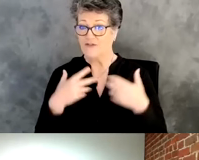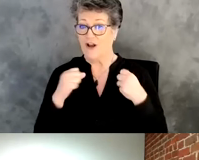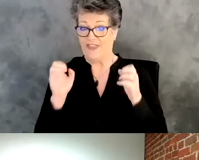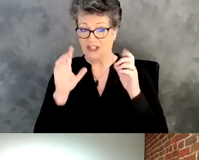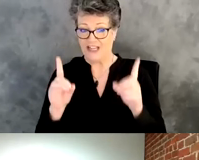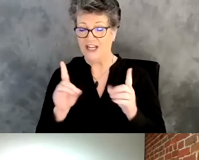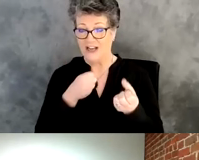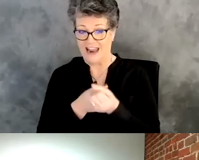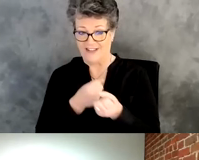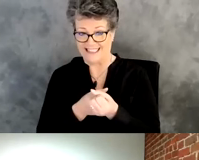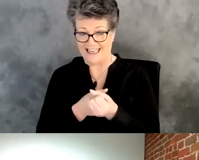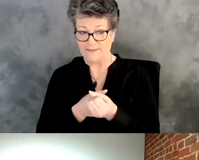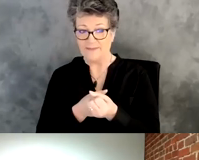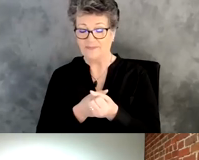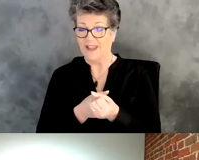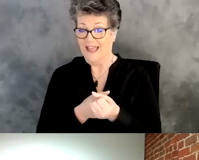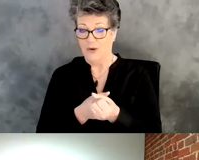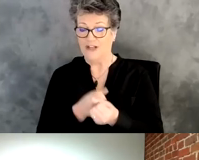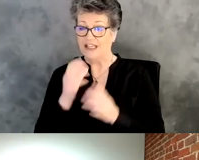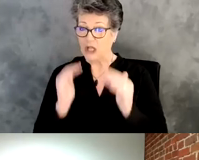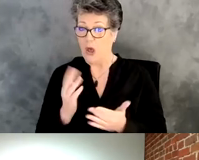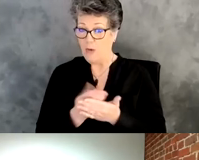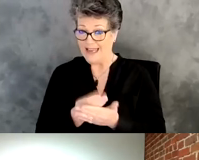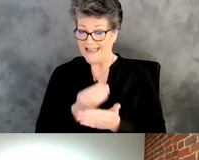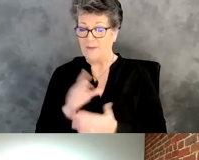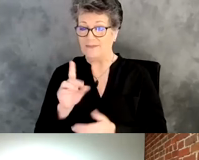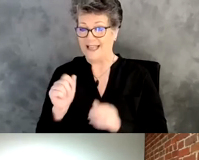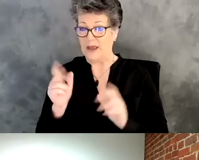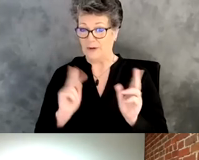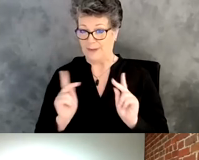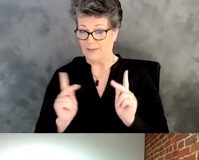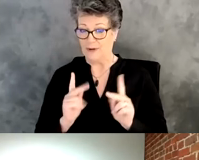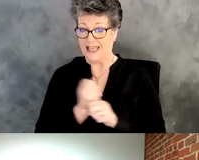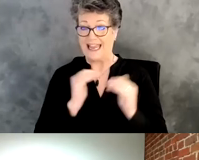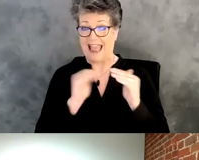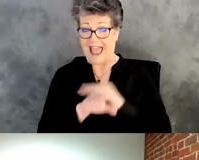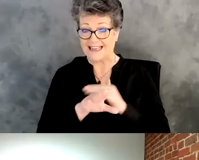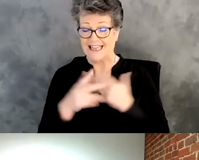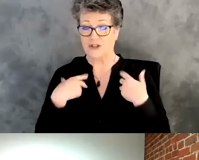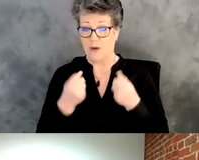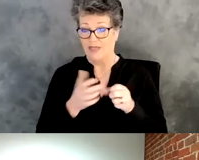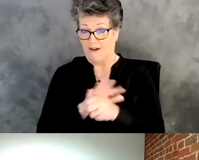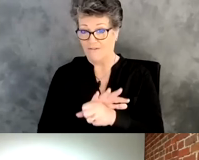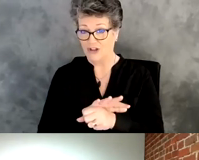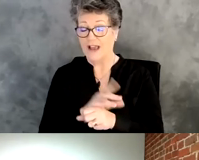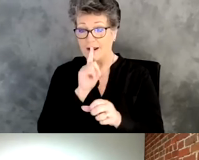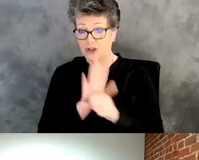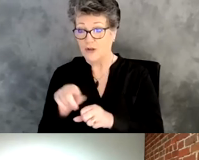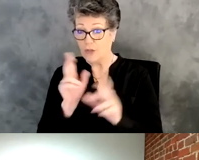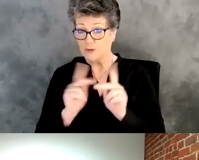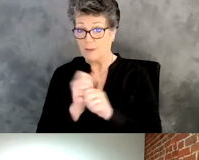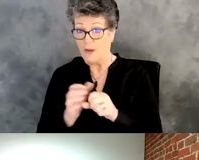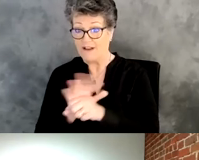and Advocacy, which assists low-income and disabled individuals getting access to health coverage and ensures those with coverage